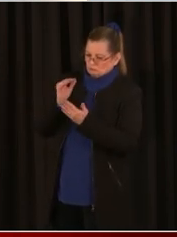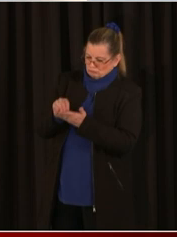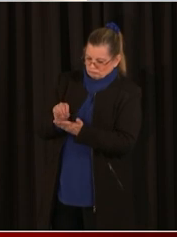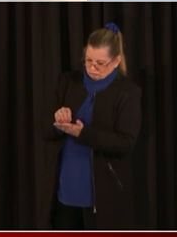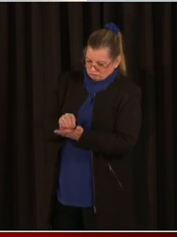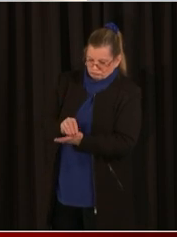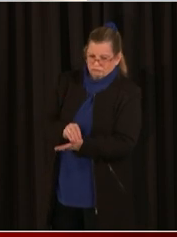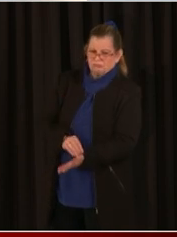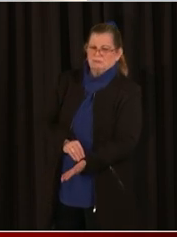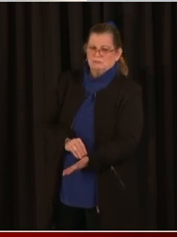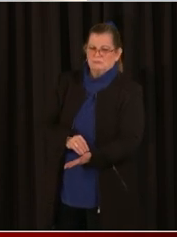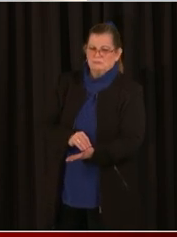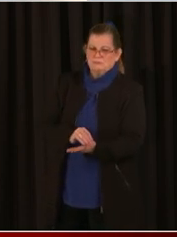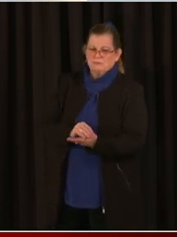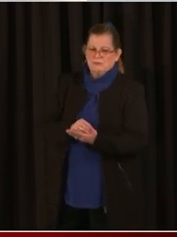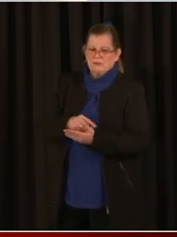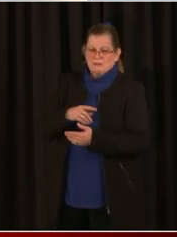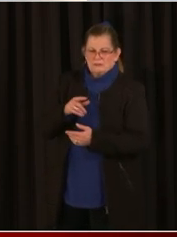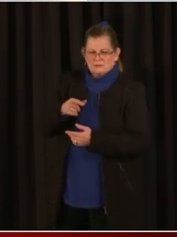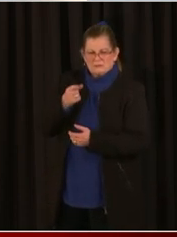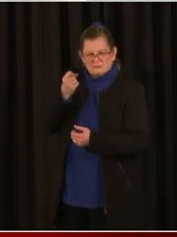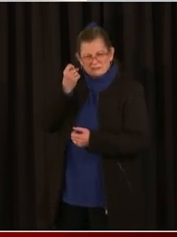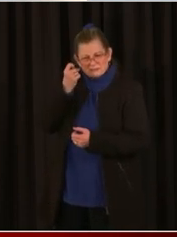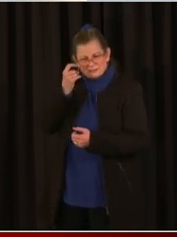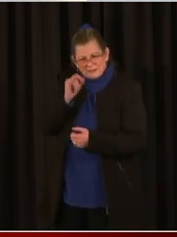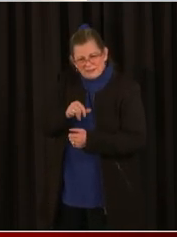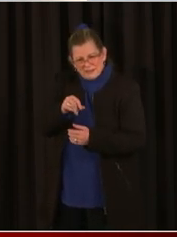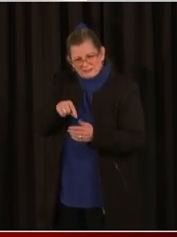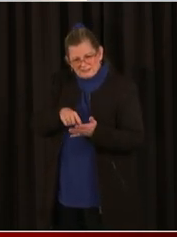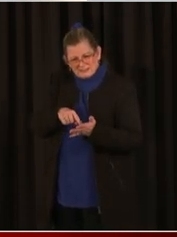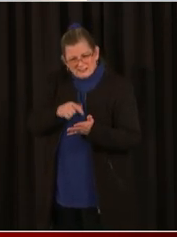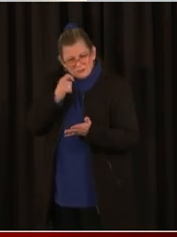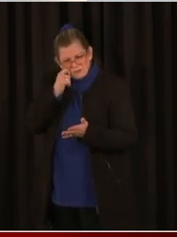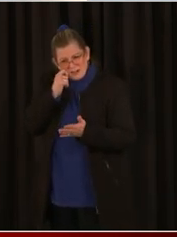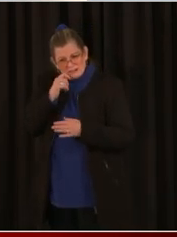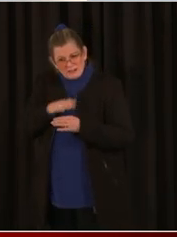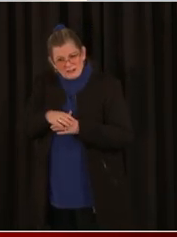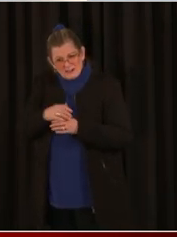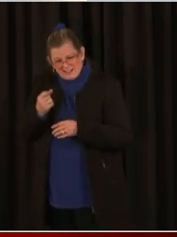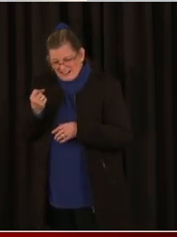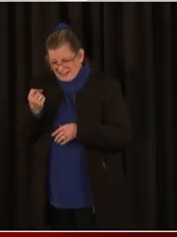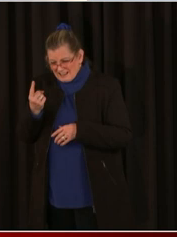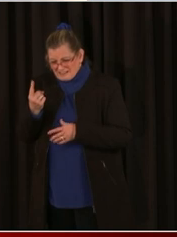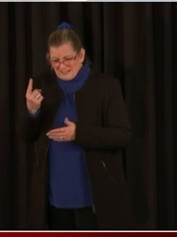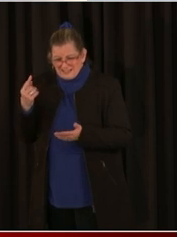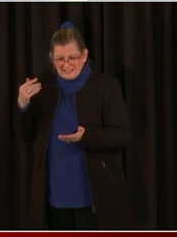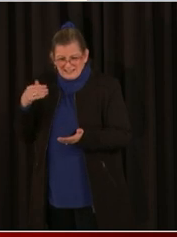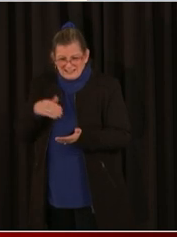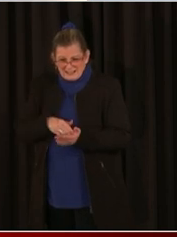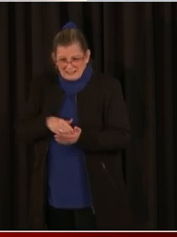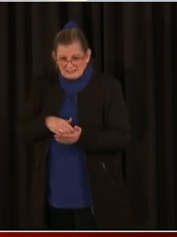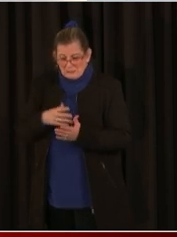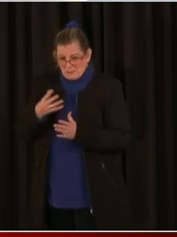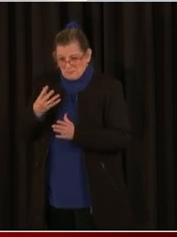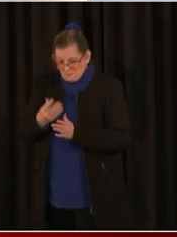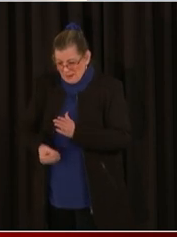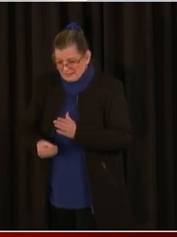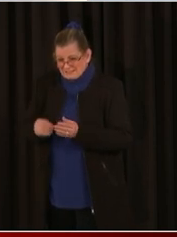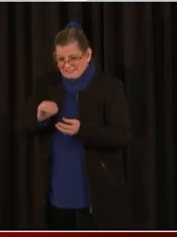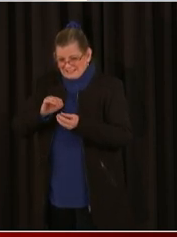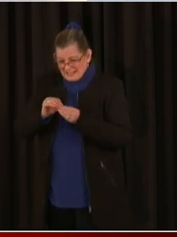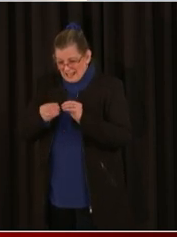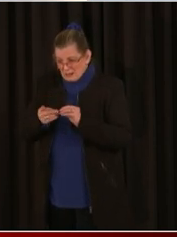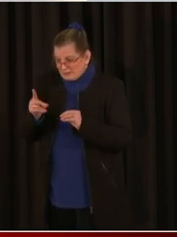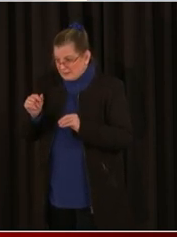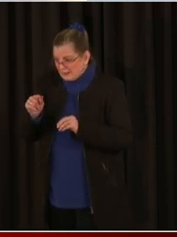be drawn by this race and ethnicity data. As you note, for race, there are over 11,000 missing data points, and the